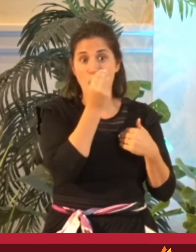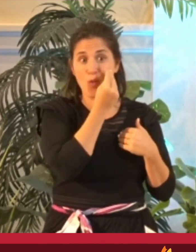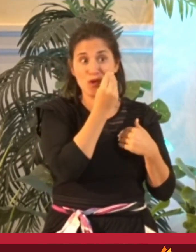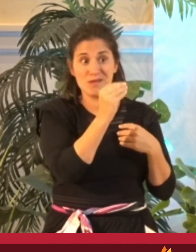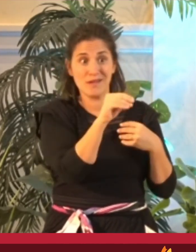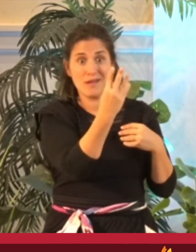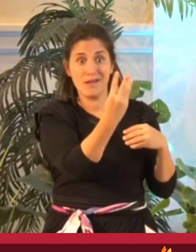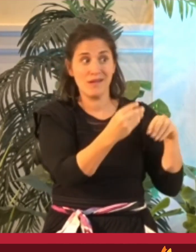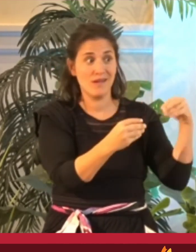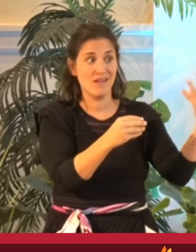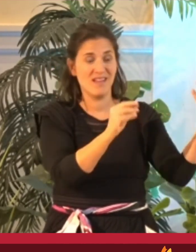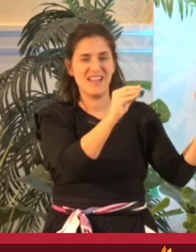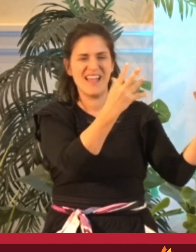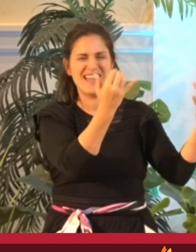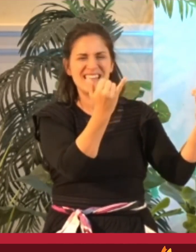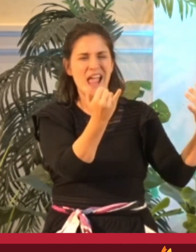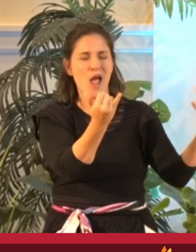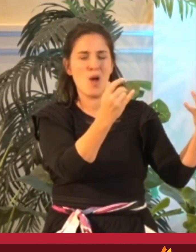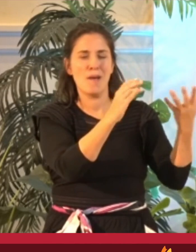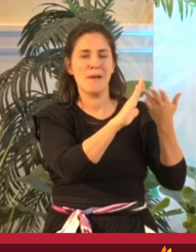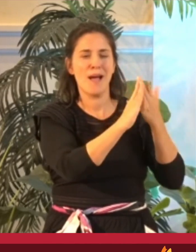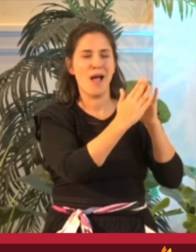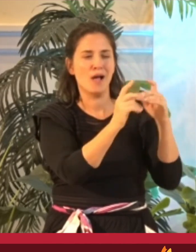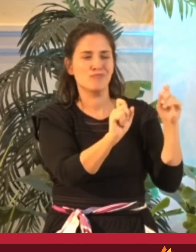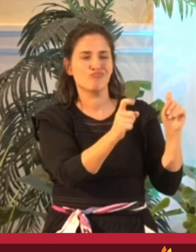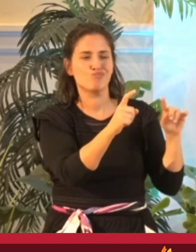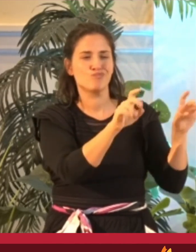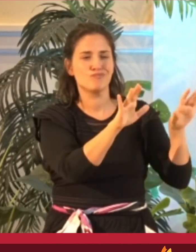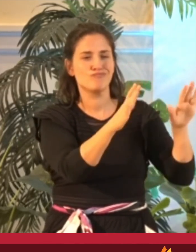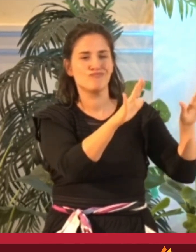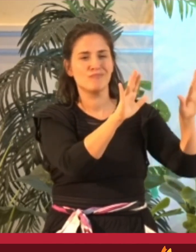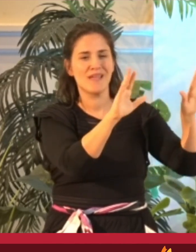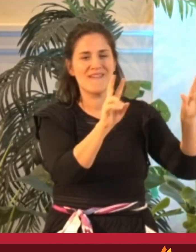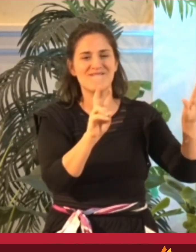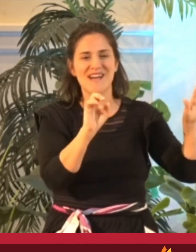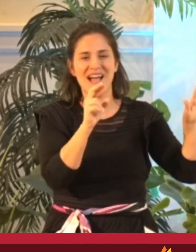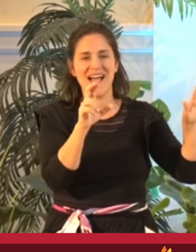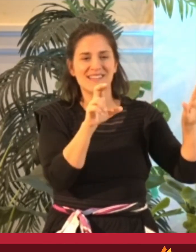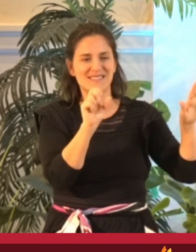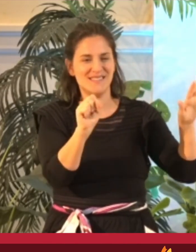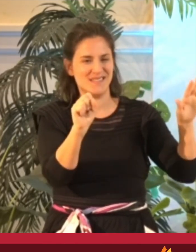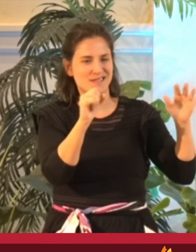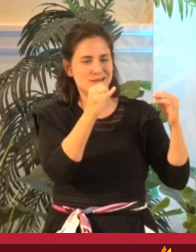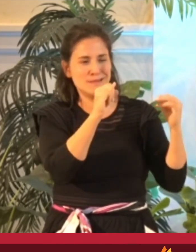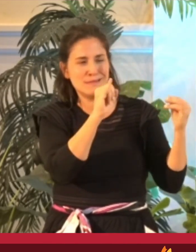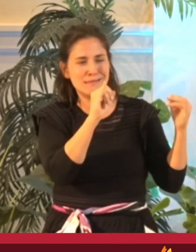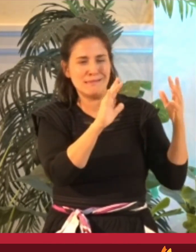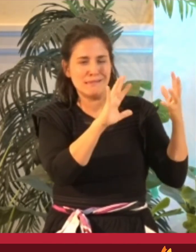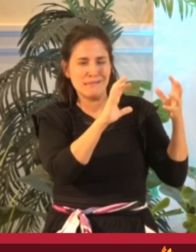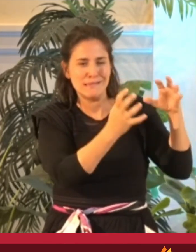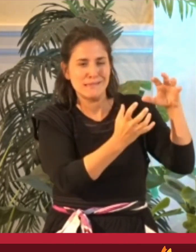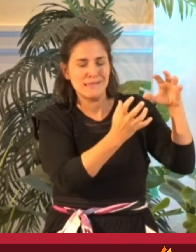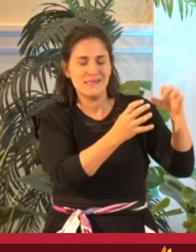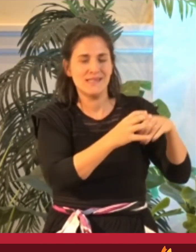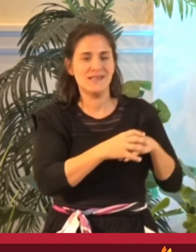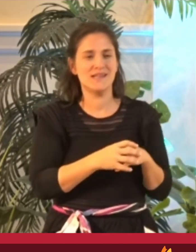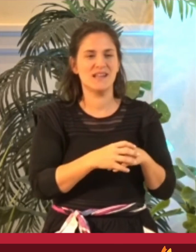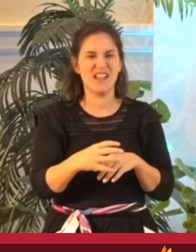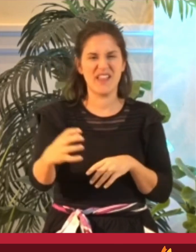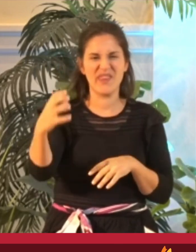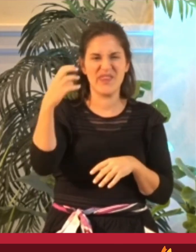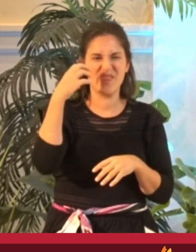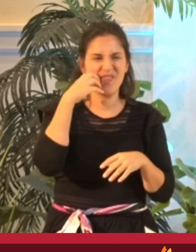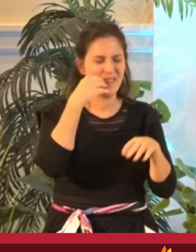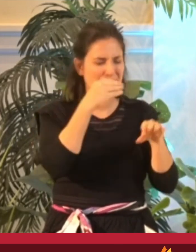by tangled vines creeping up the front porch. A thick layer of